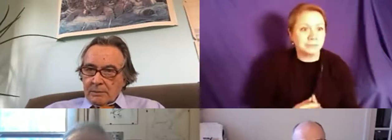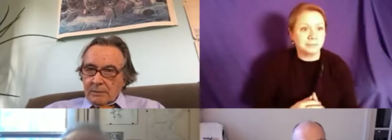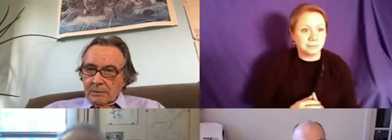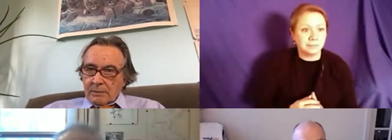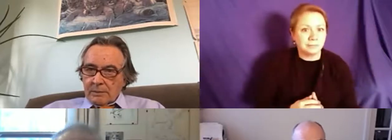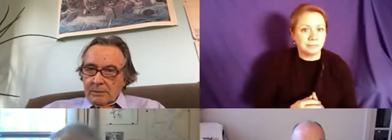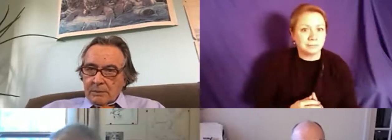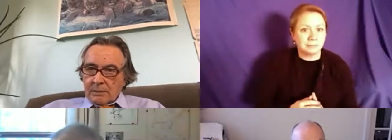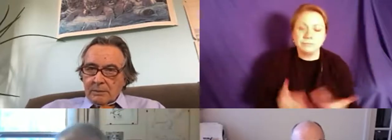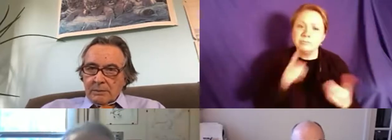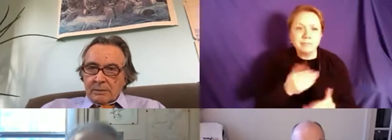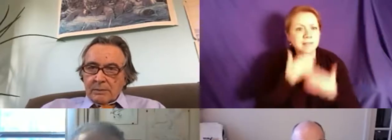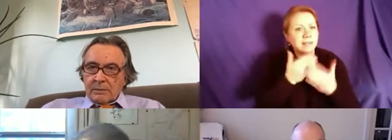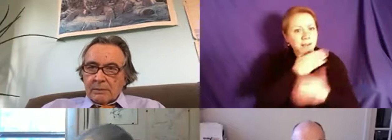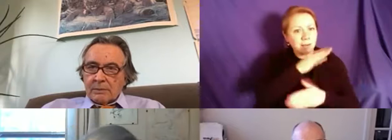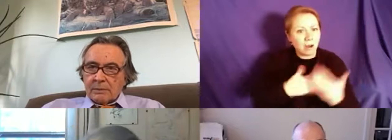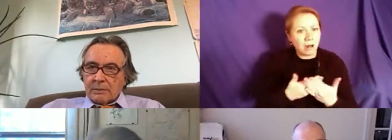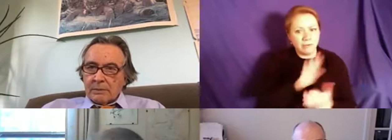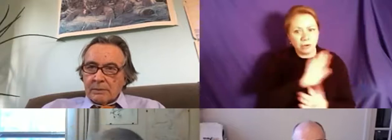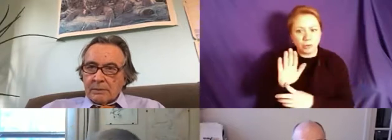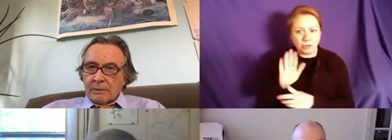I thank you all for your service.